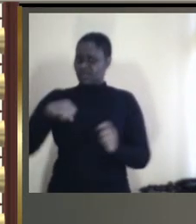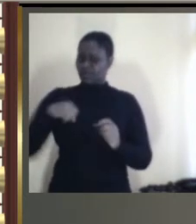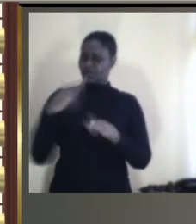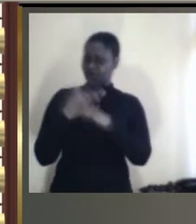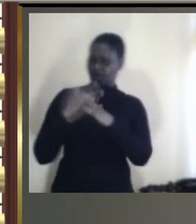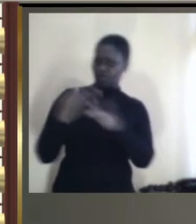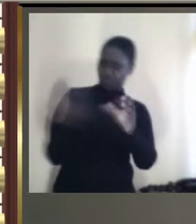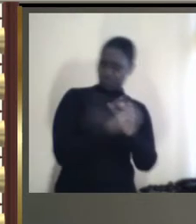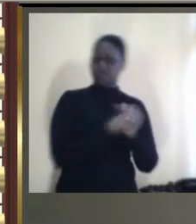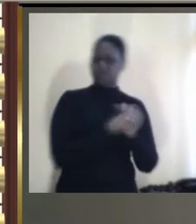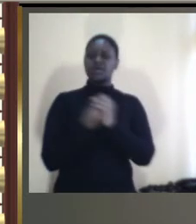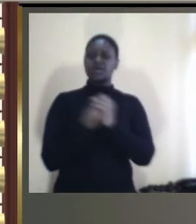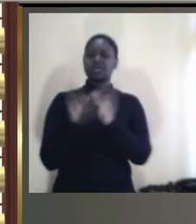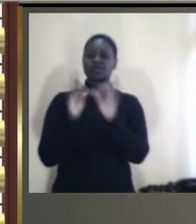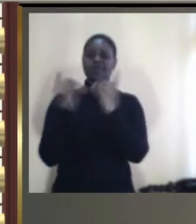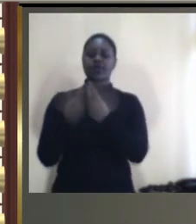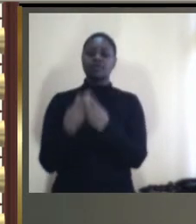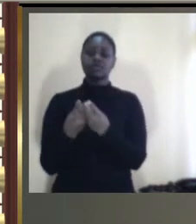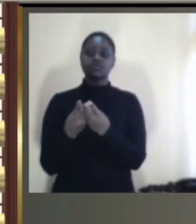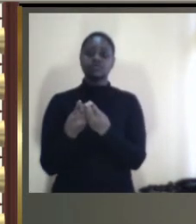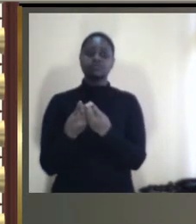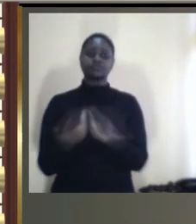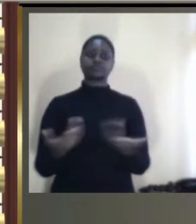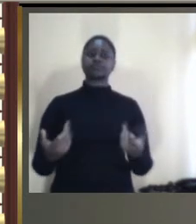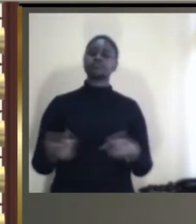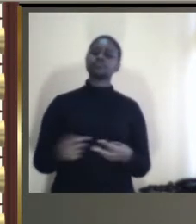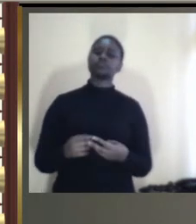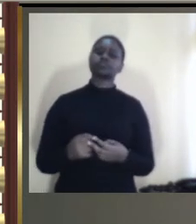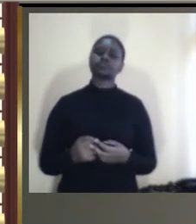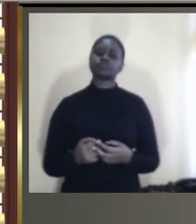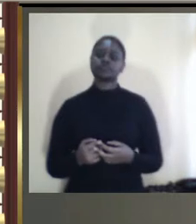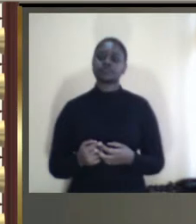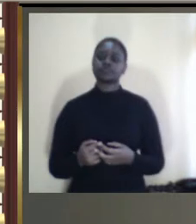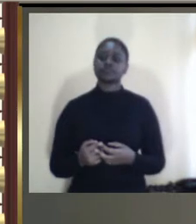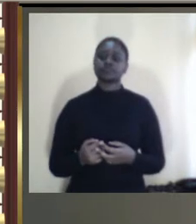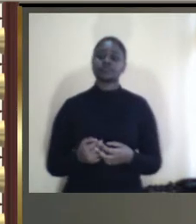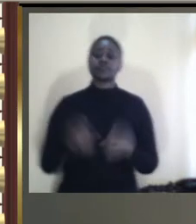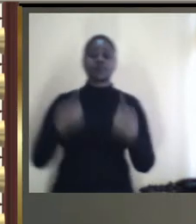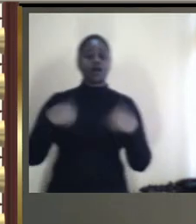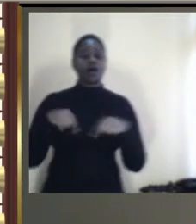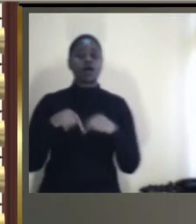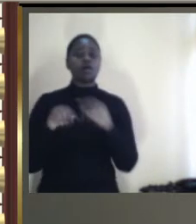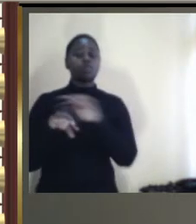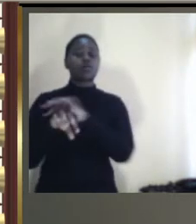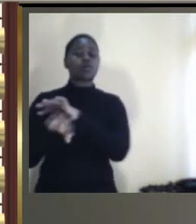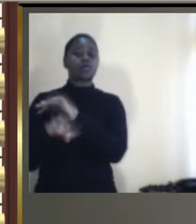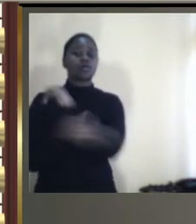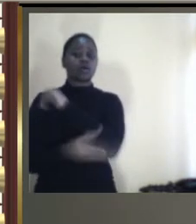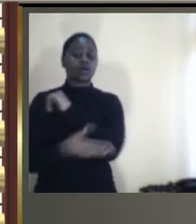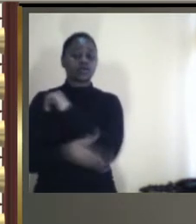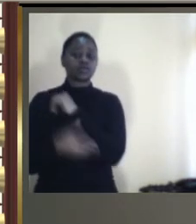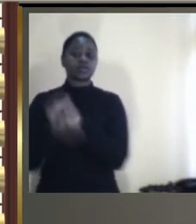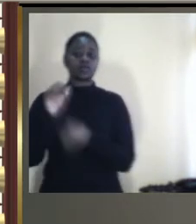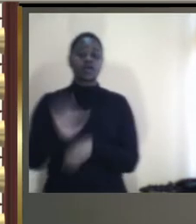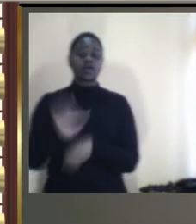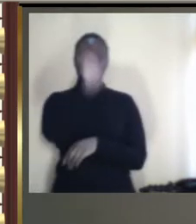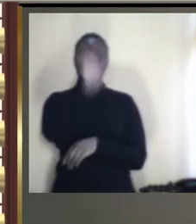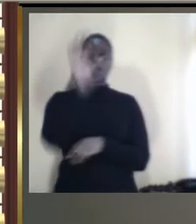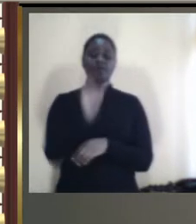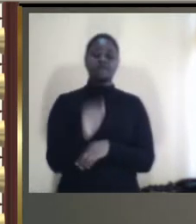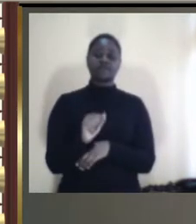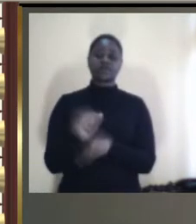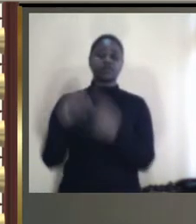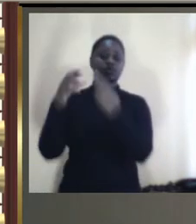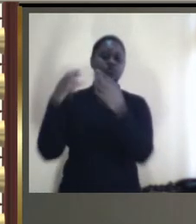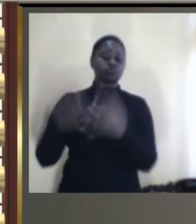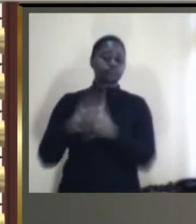with our licensing department like ETIA. Our country's chairmanship of the African Union, led by His